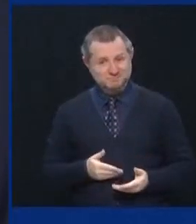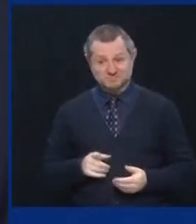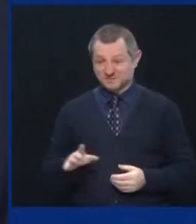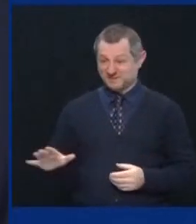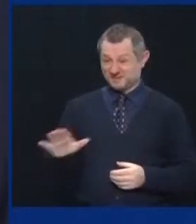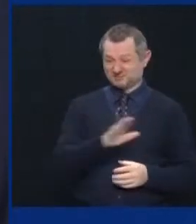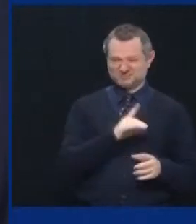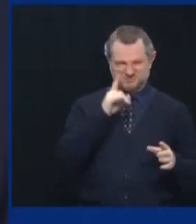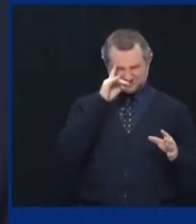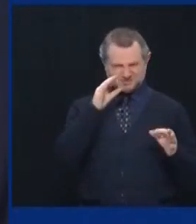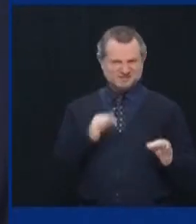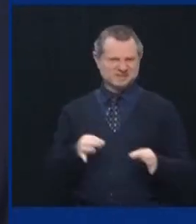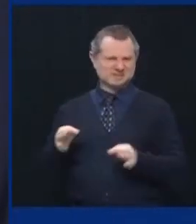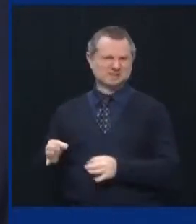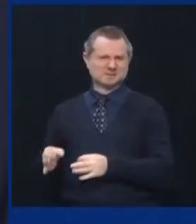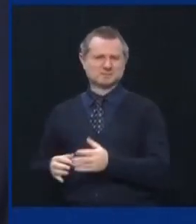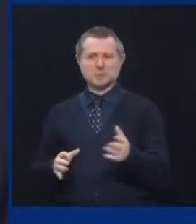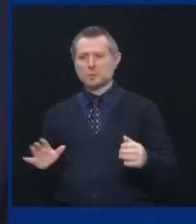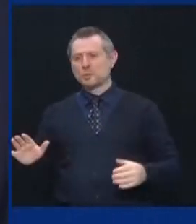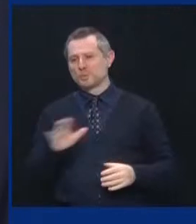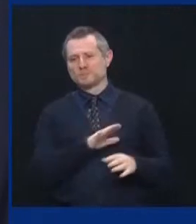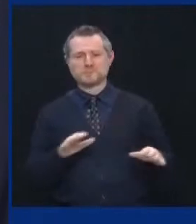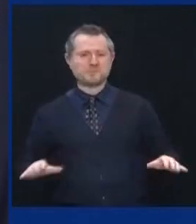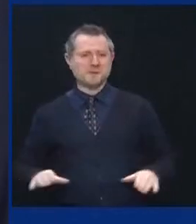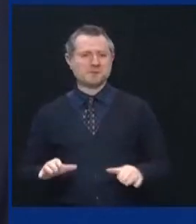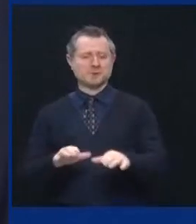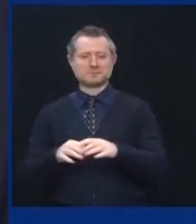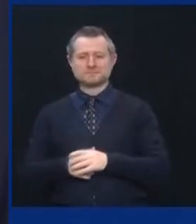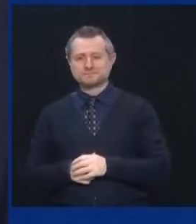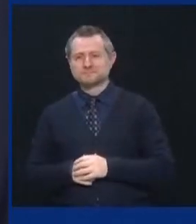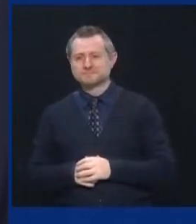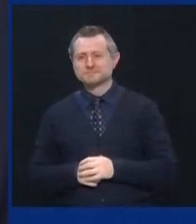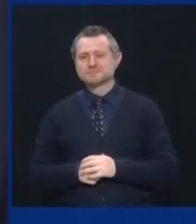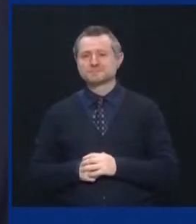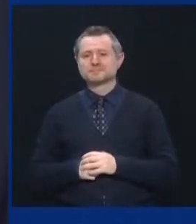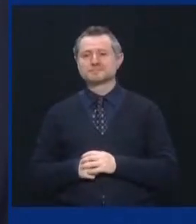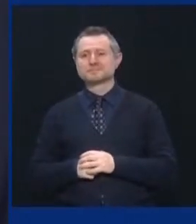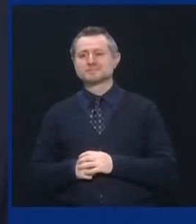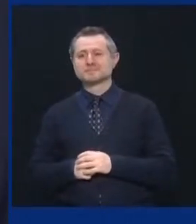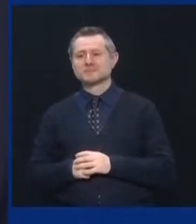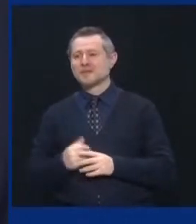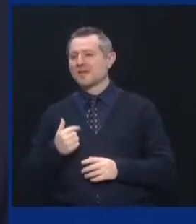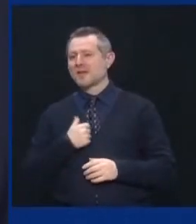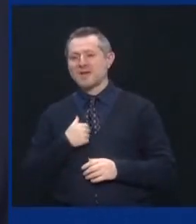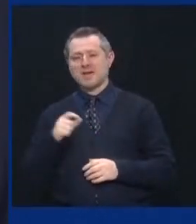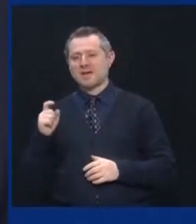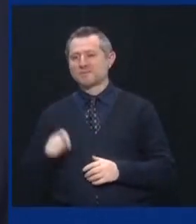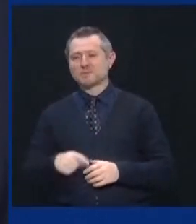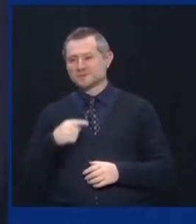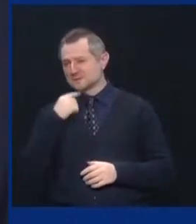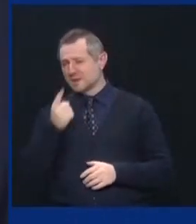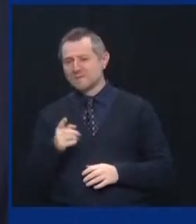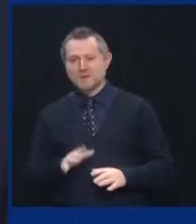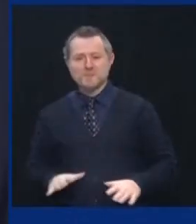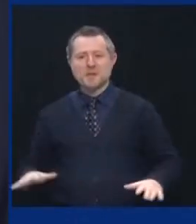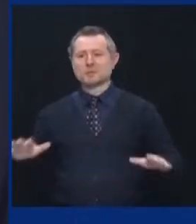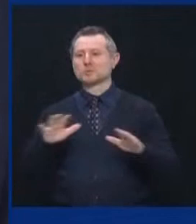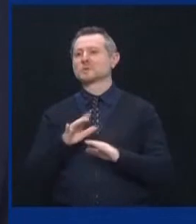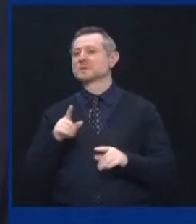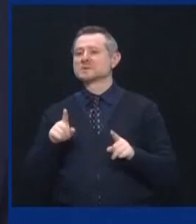human behavior. And that's me looking at that camera and saying time and time